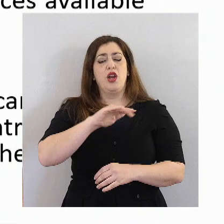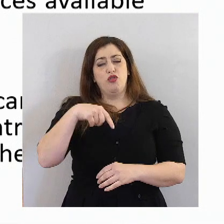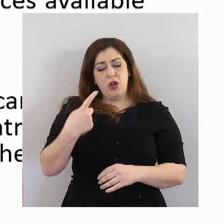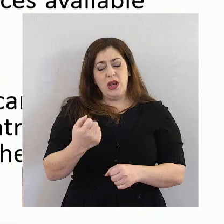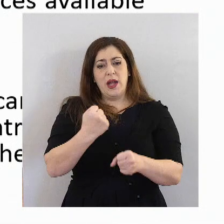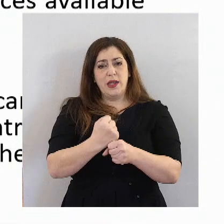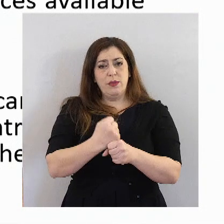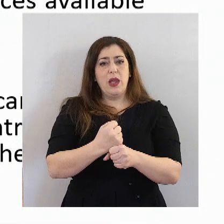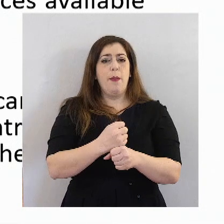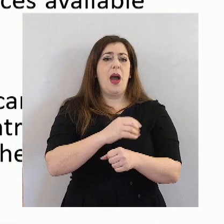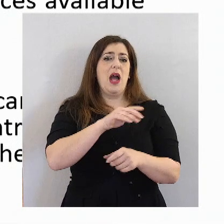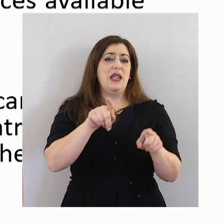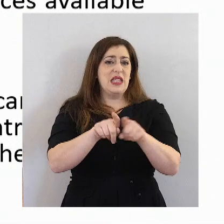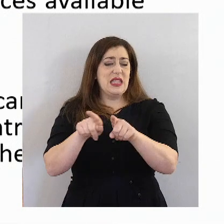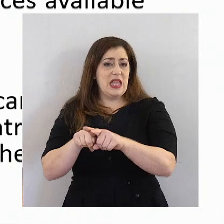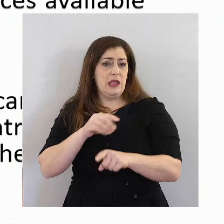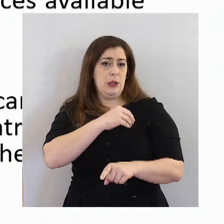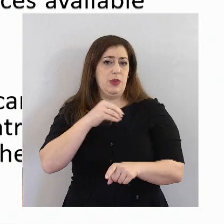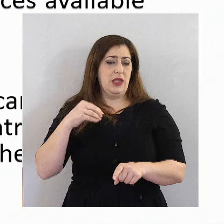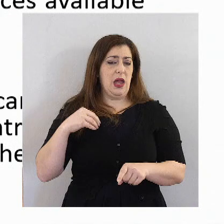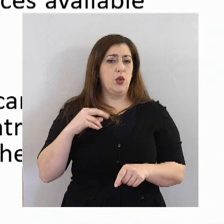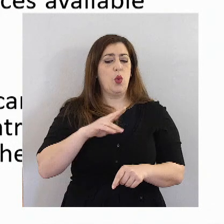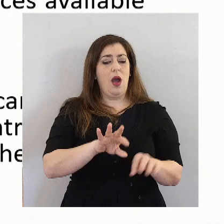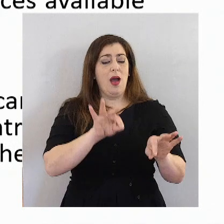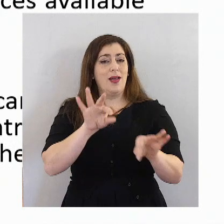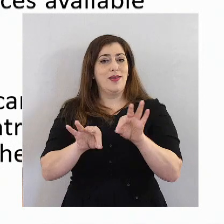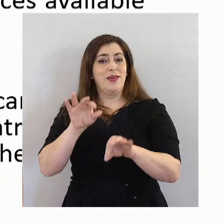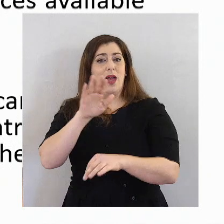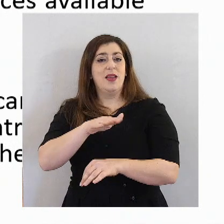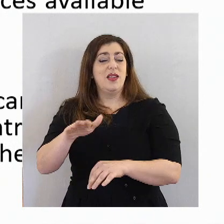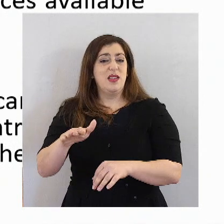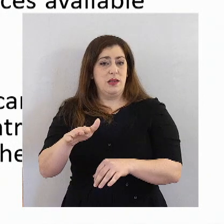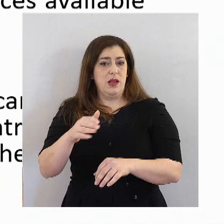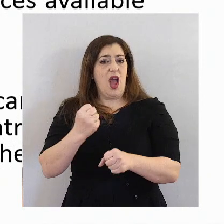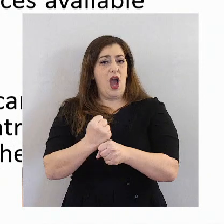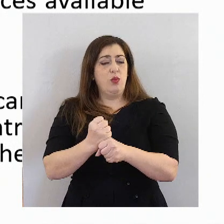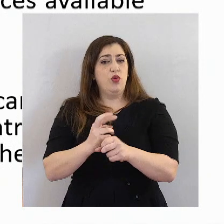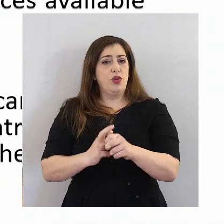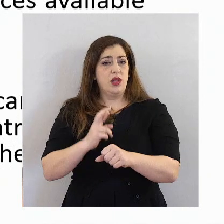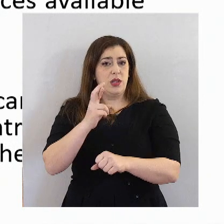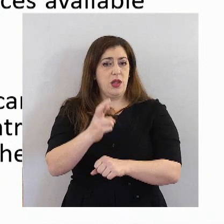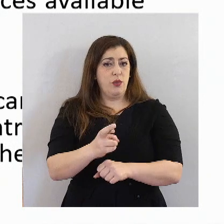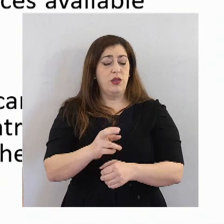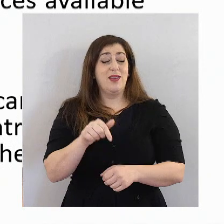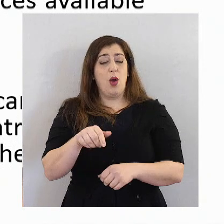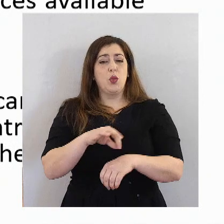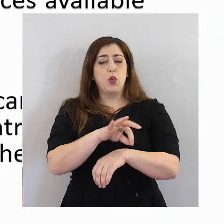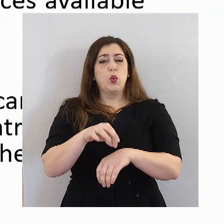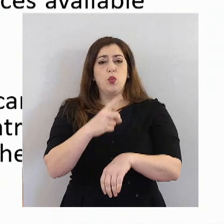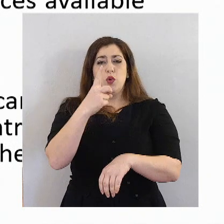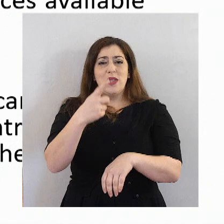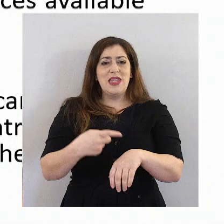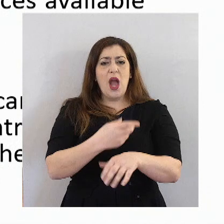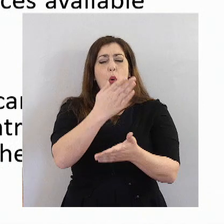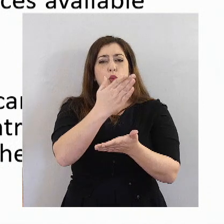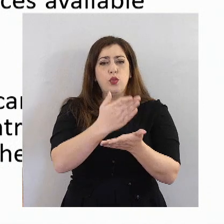Stewart Healthcare, Mount Carmel Hospital, SAMOC and Primary Healthcare. These sessions were 1.5 hours long and focused